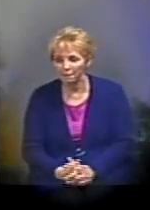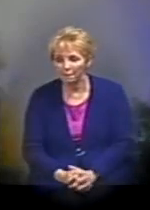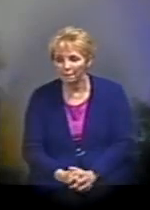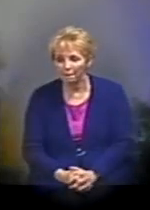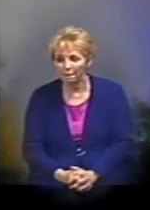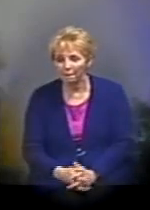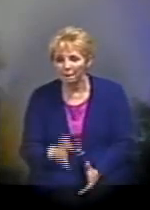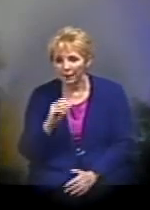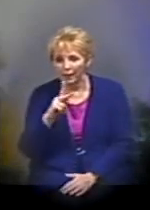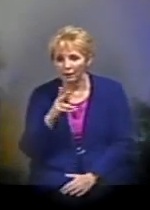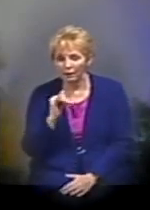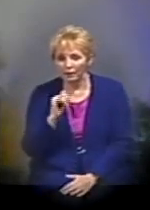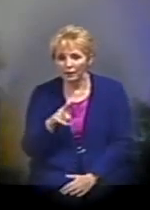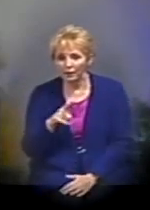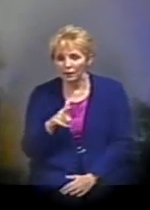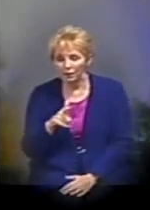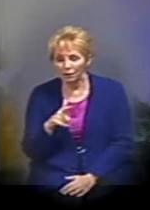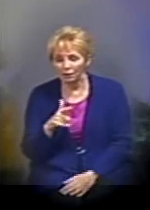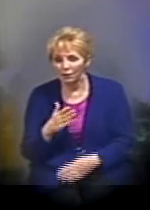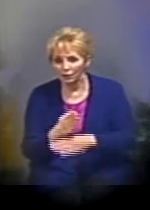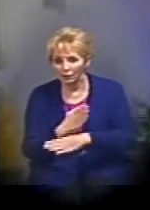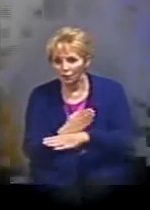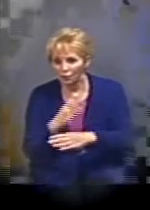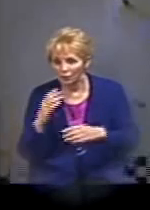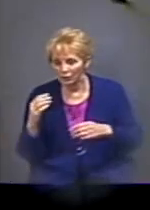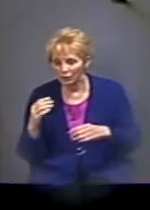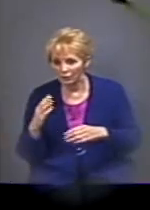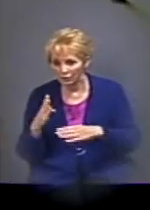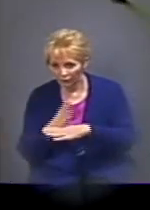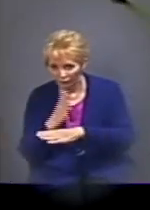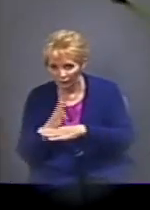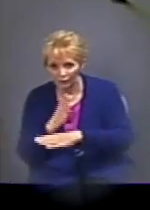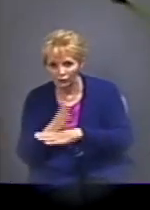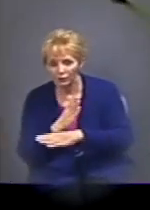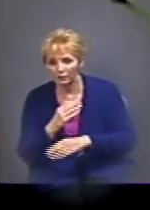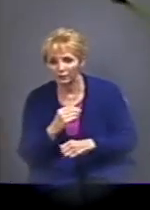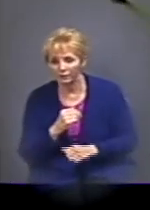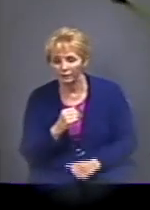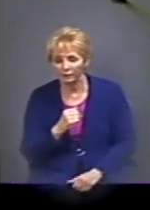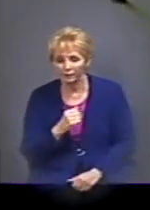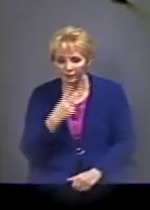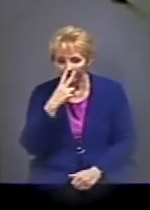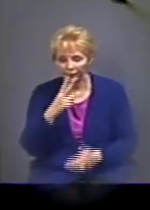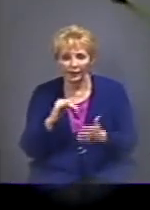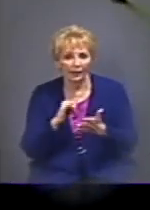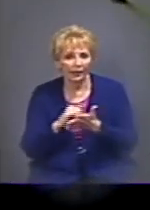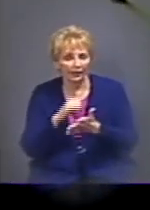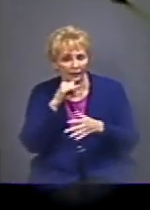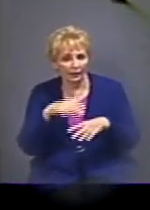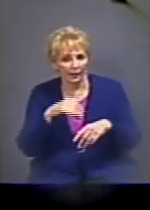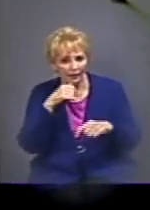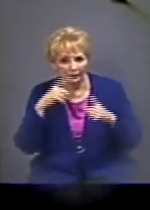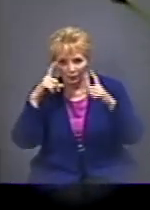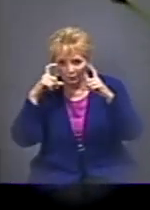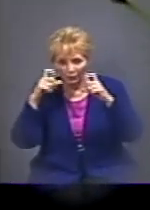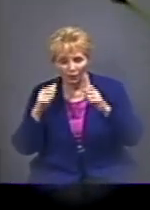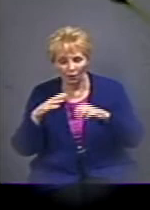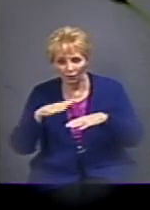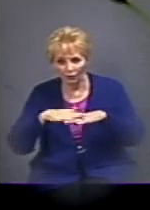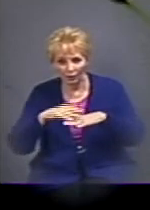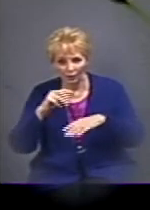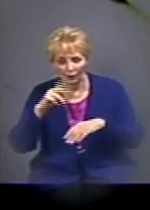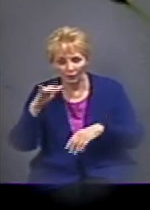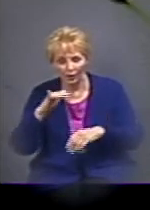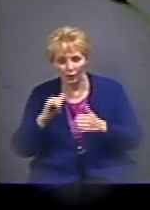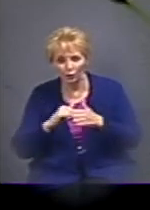There's the Oak Hill tank before renovation. You can see I did not take these pictures on top of the tank. They were